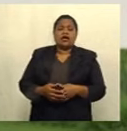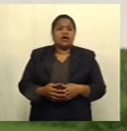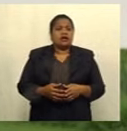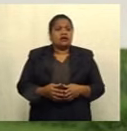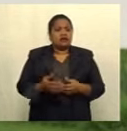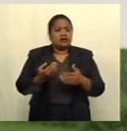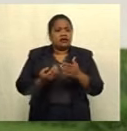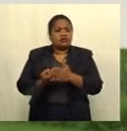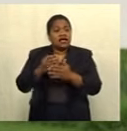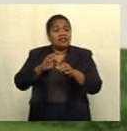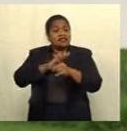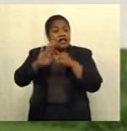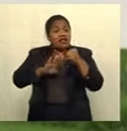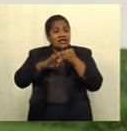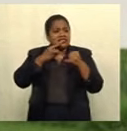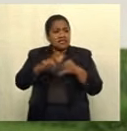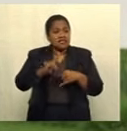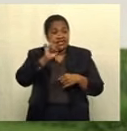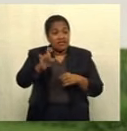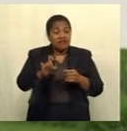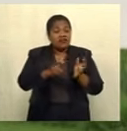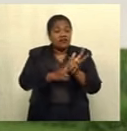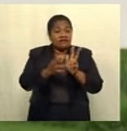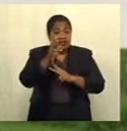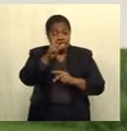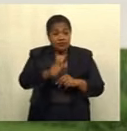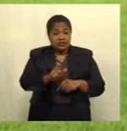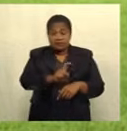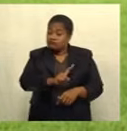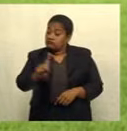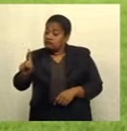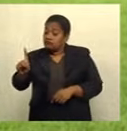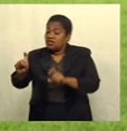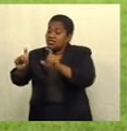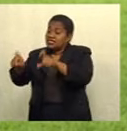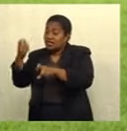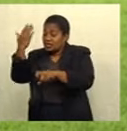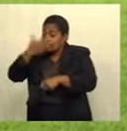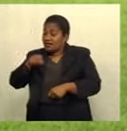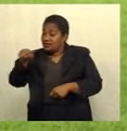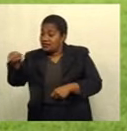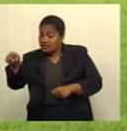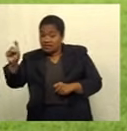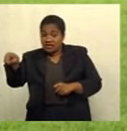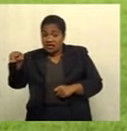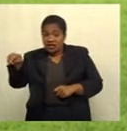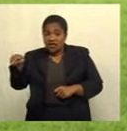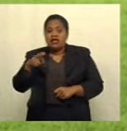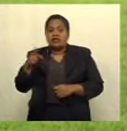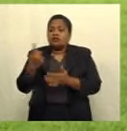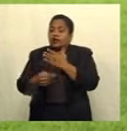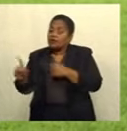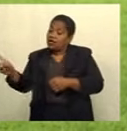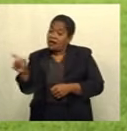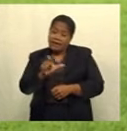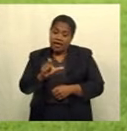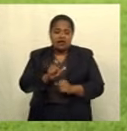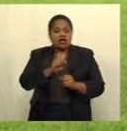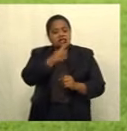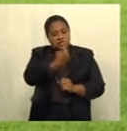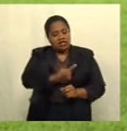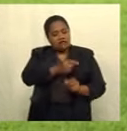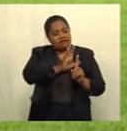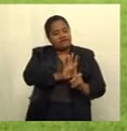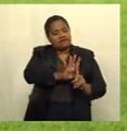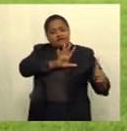my attention. If a villager travels out or spend a night away from the village, upon their return, they will have to self-isolate for 14 days